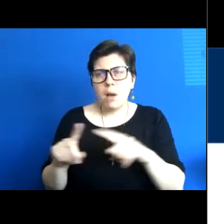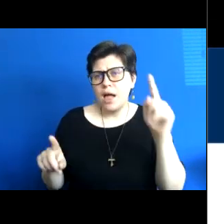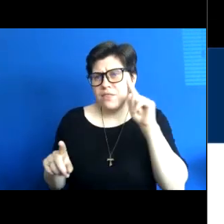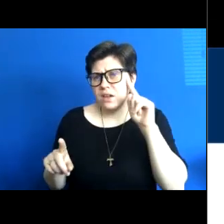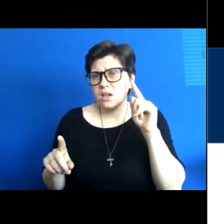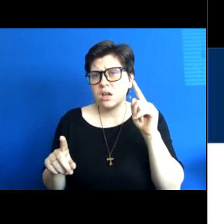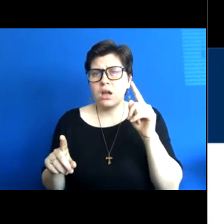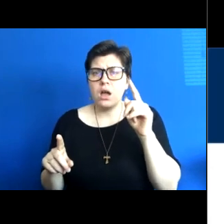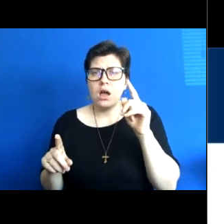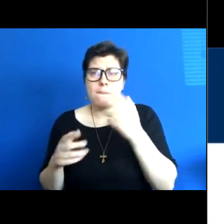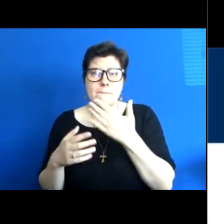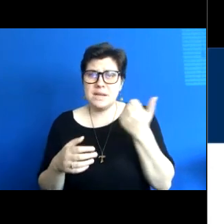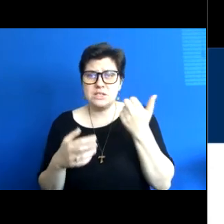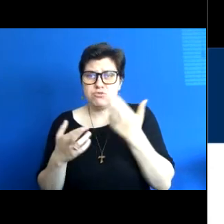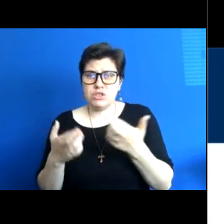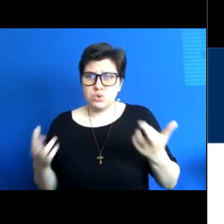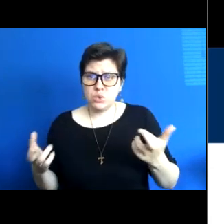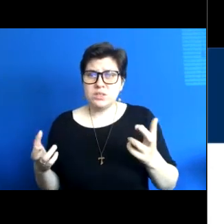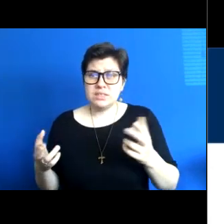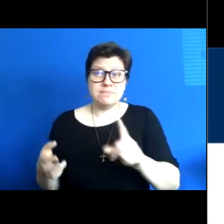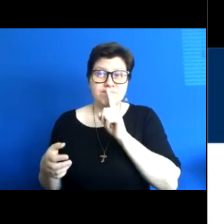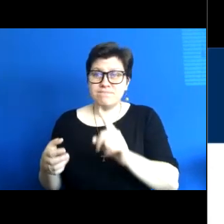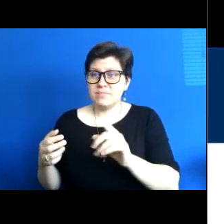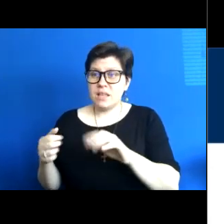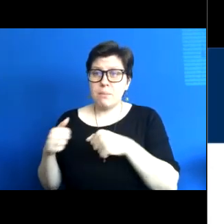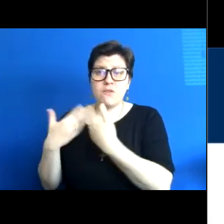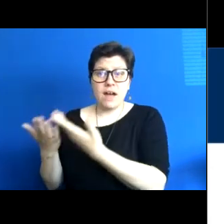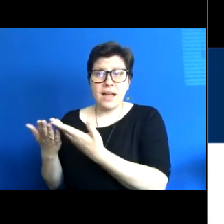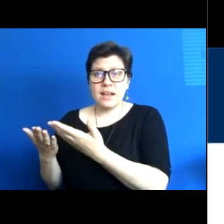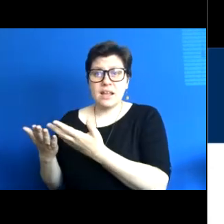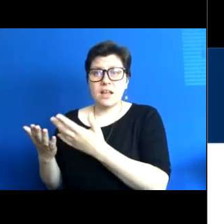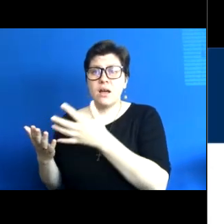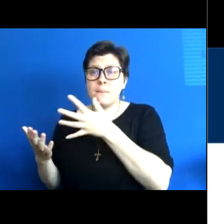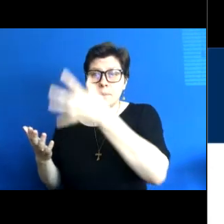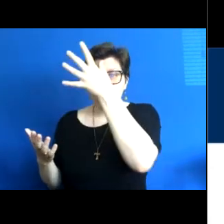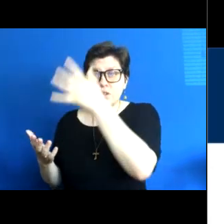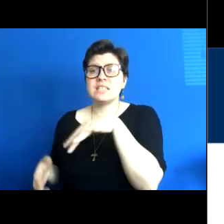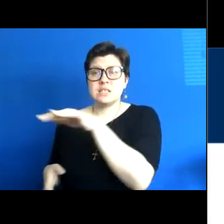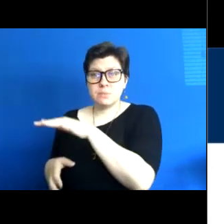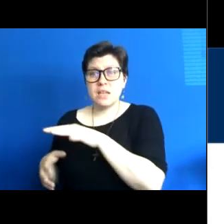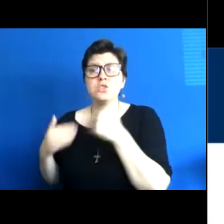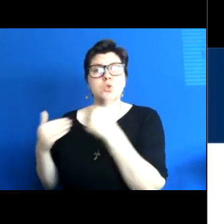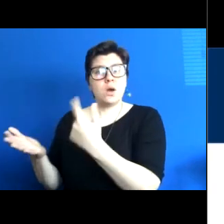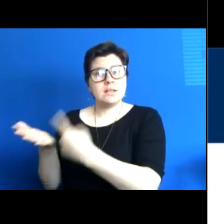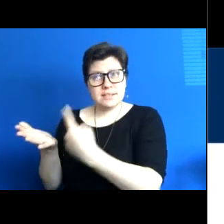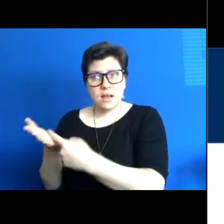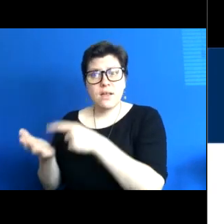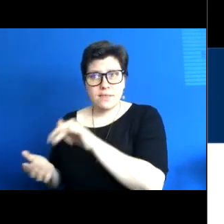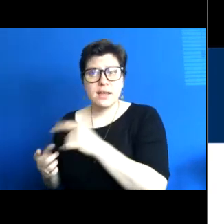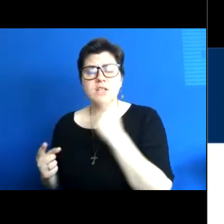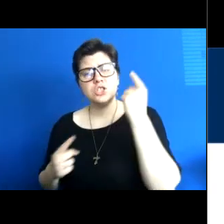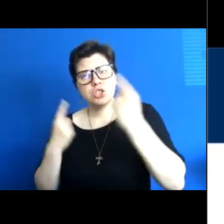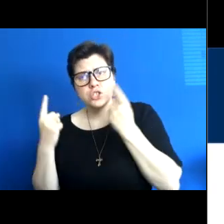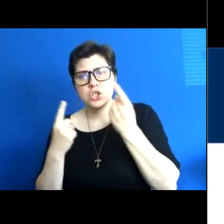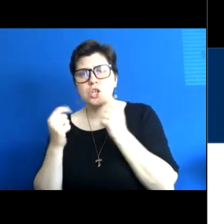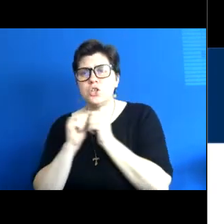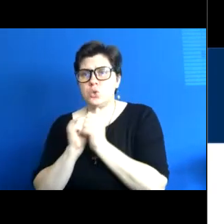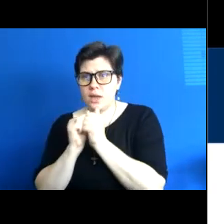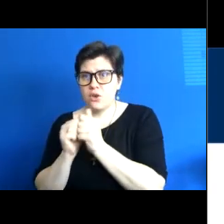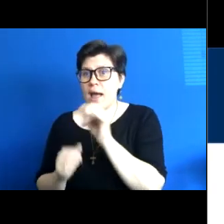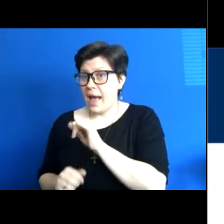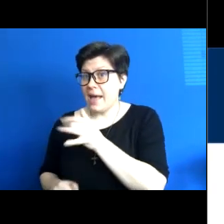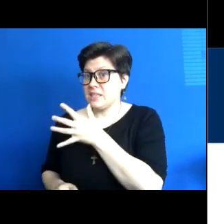provide is providing the parents a space to have that conversation. and to really discern together as